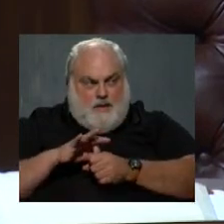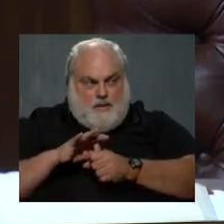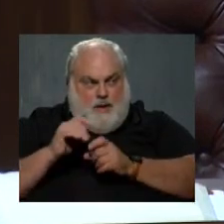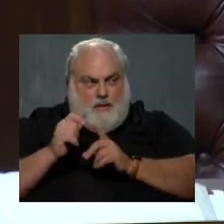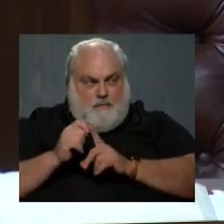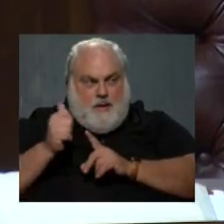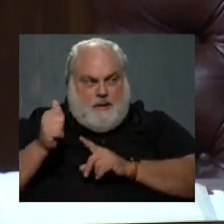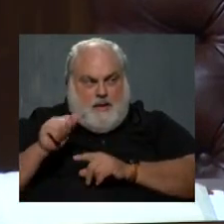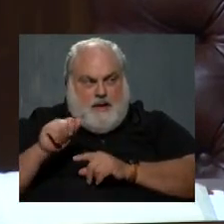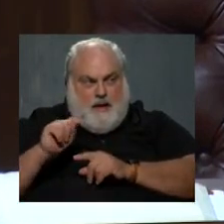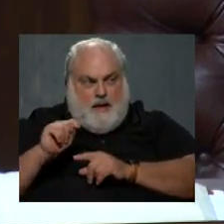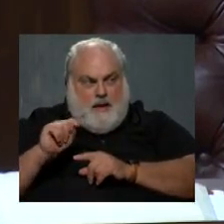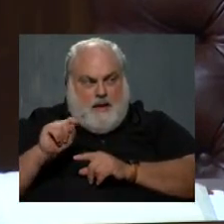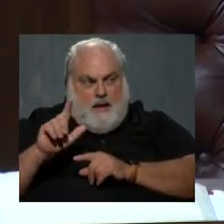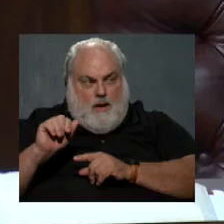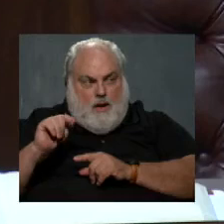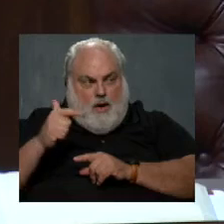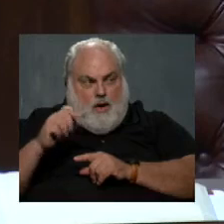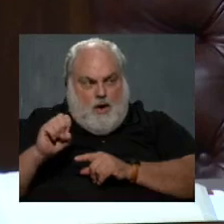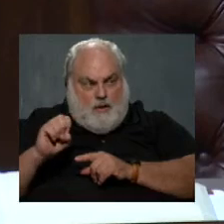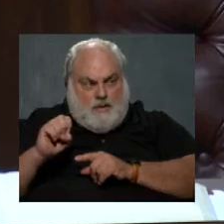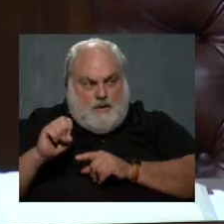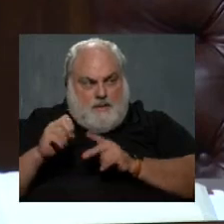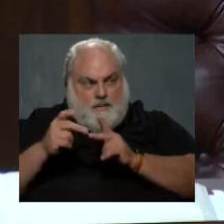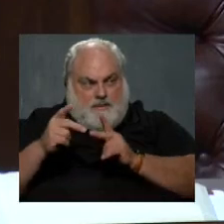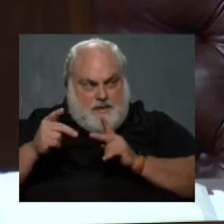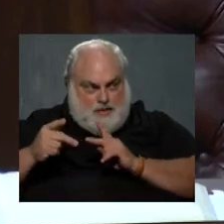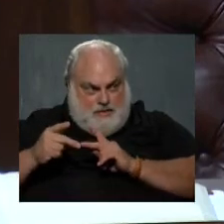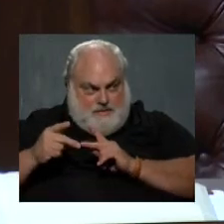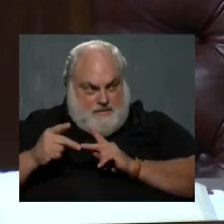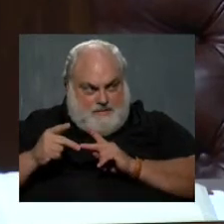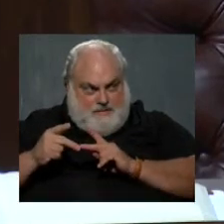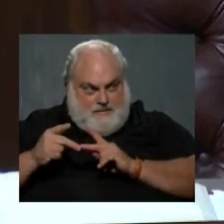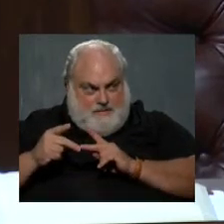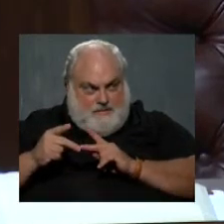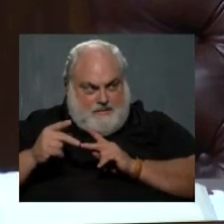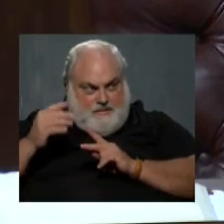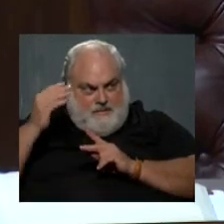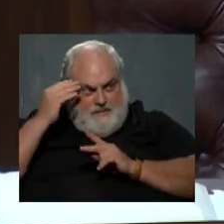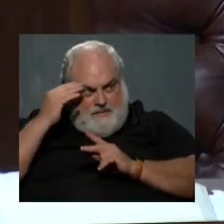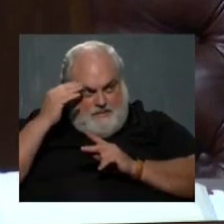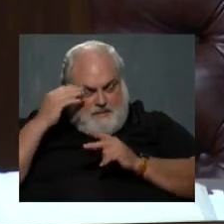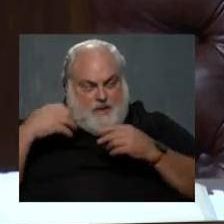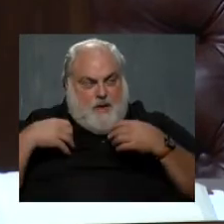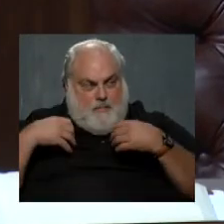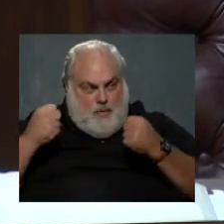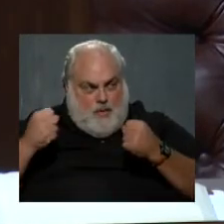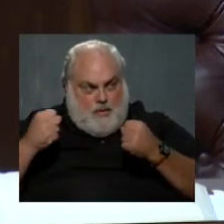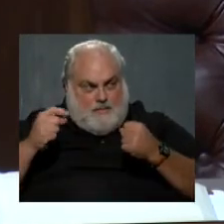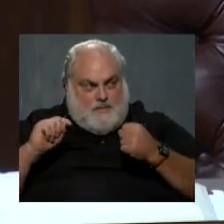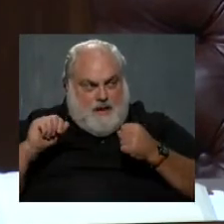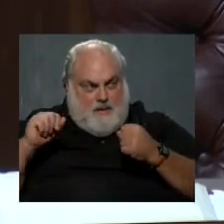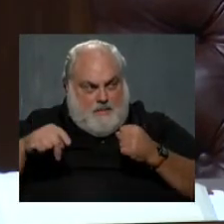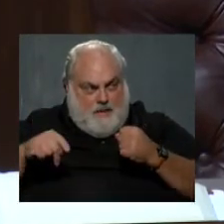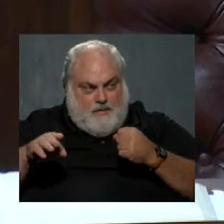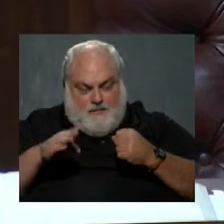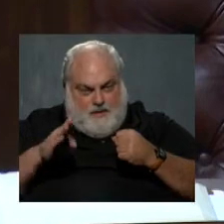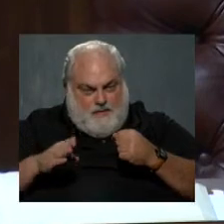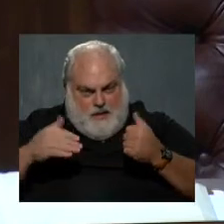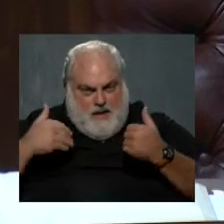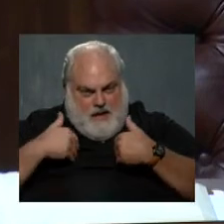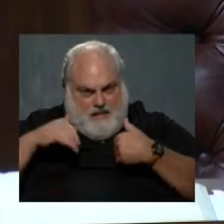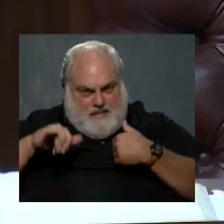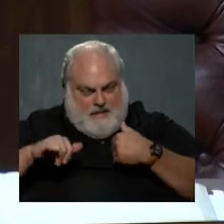abolish at-large positions, at-large director positions. I know this is a bold, something you all have never had